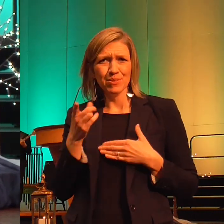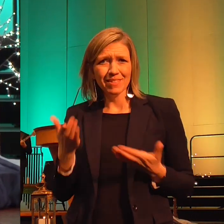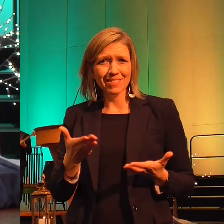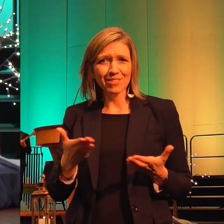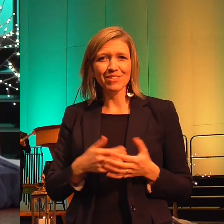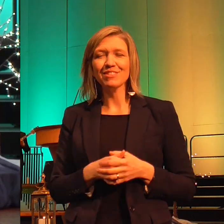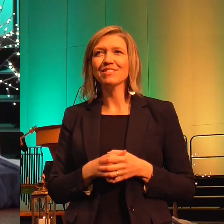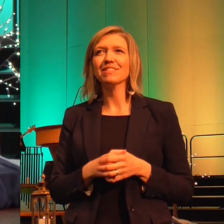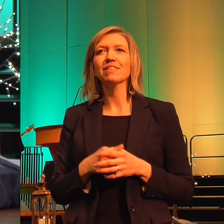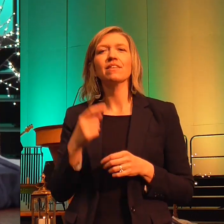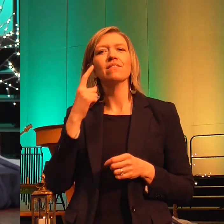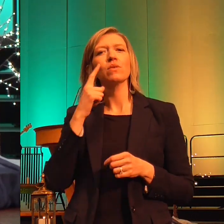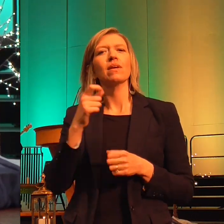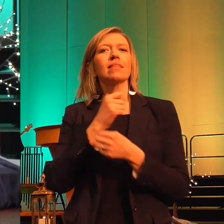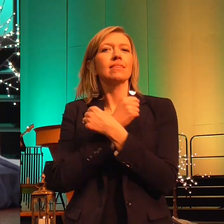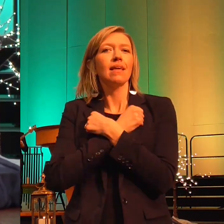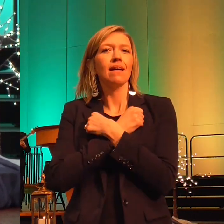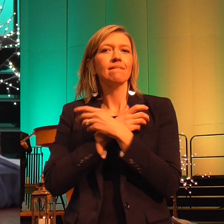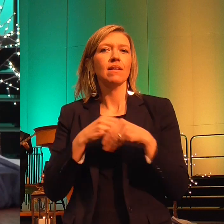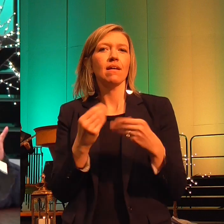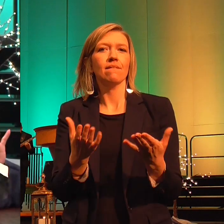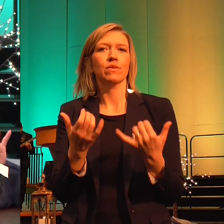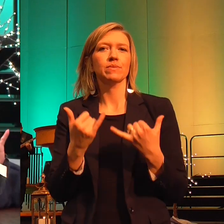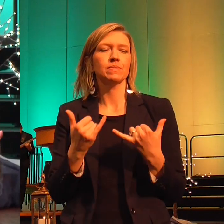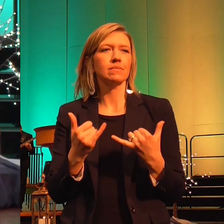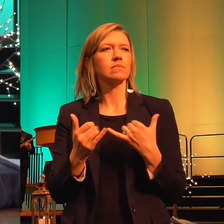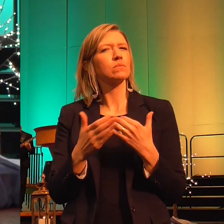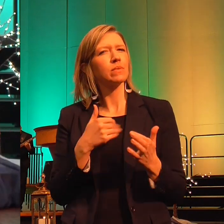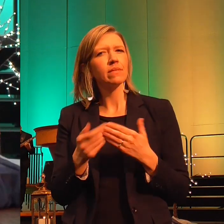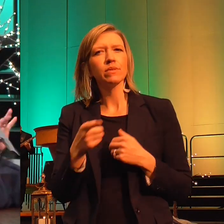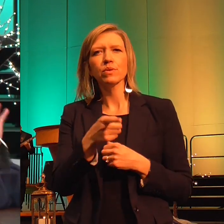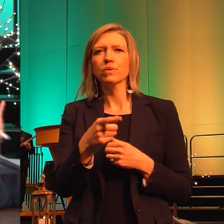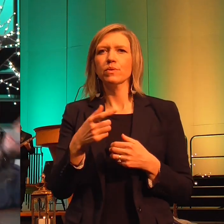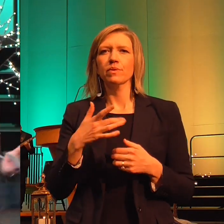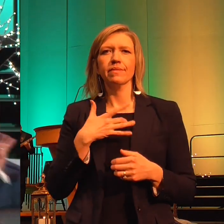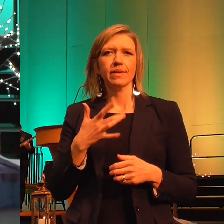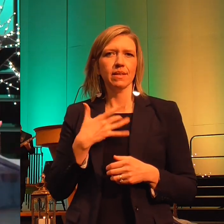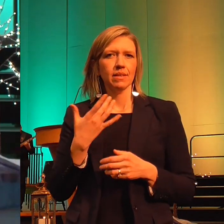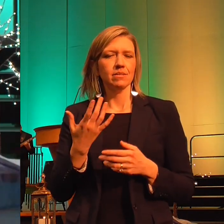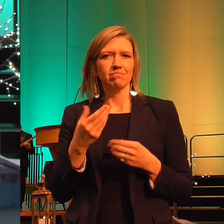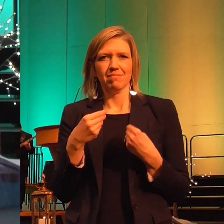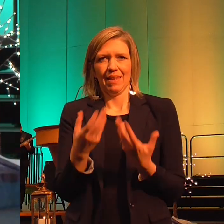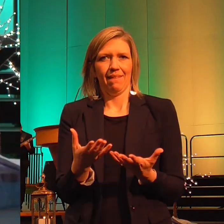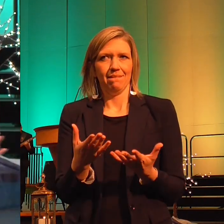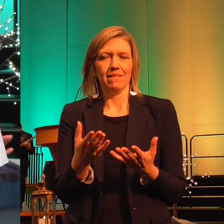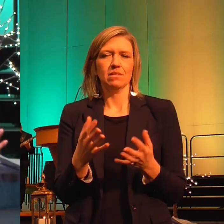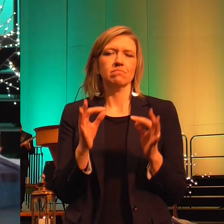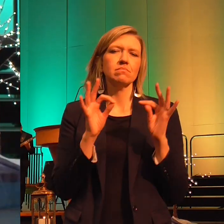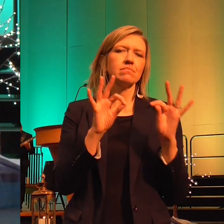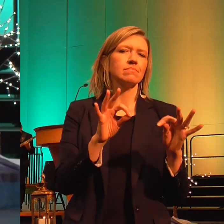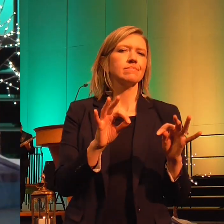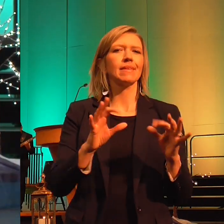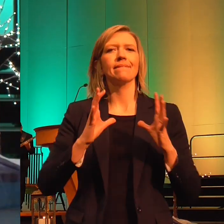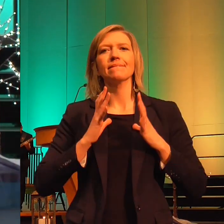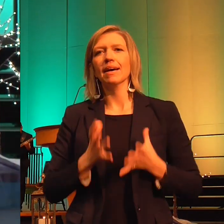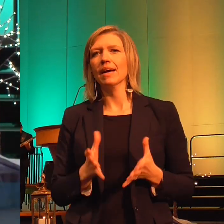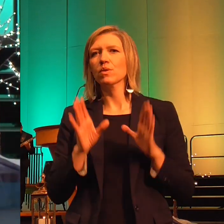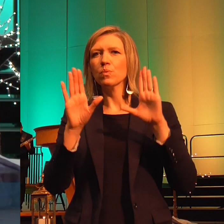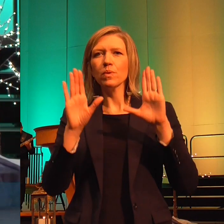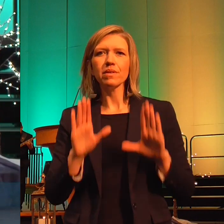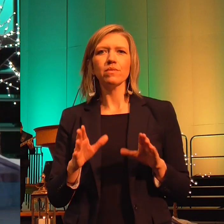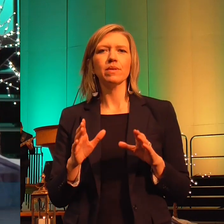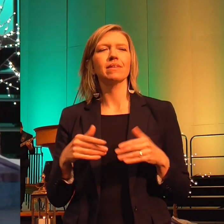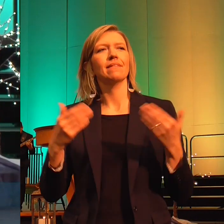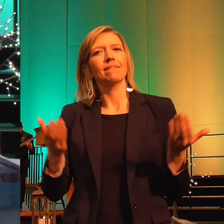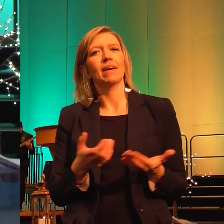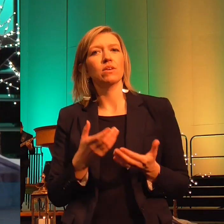for our love offering today, whatever you're choosing to give is perfect and fine and wonderful, and we invite you to give it in all the ways that are mentioned